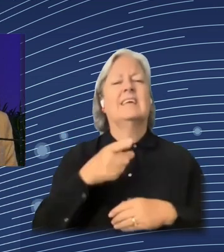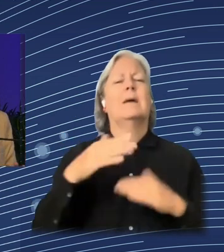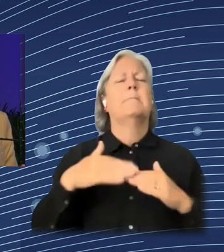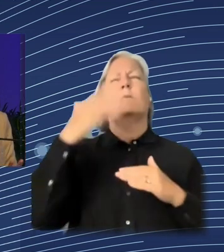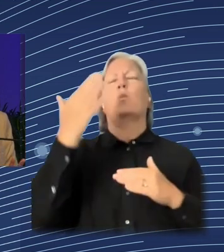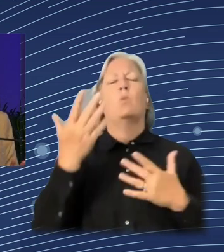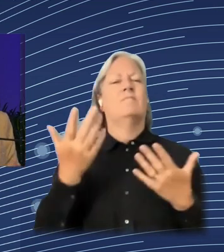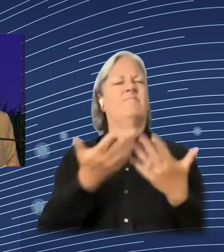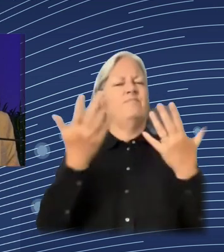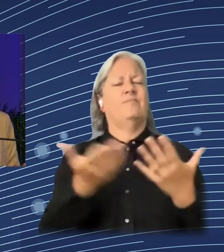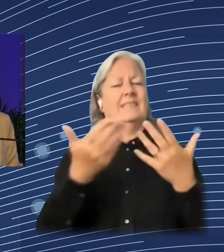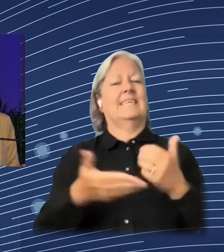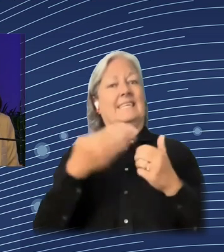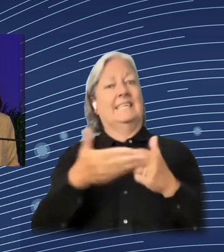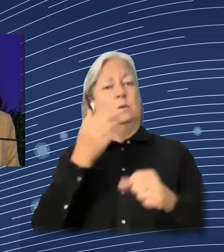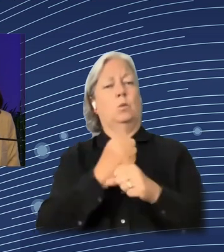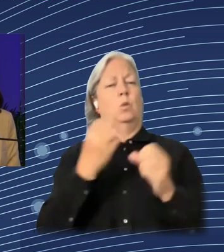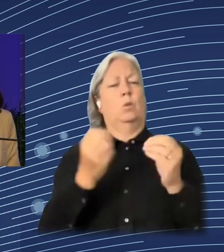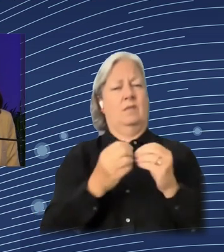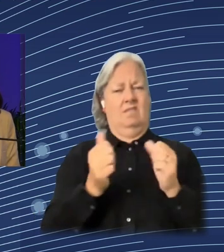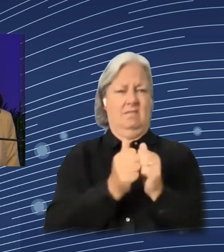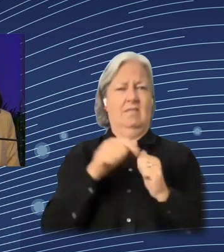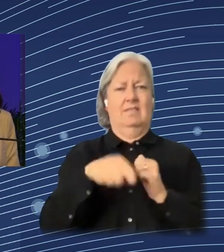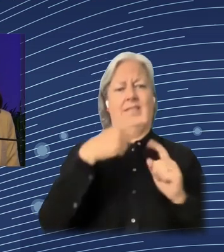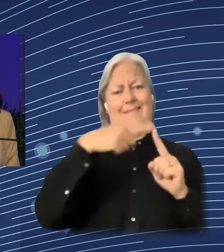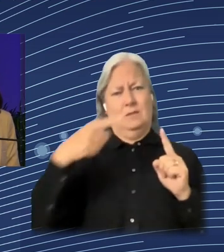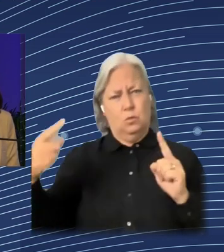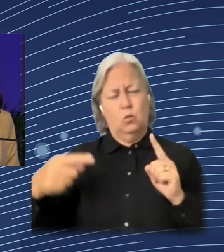numbers thanks to IT systems.